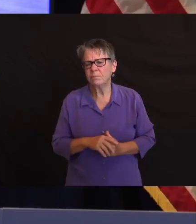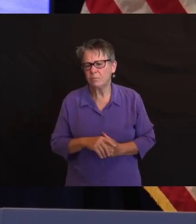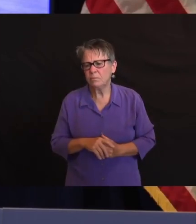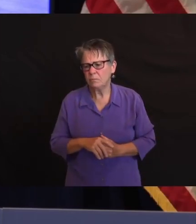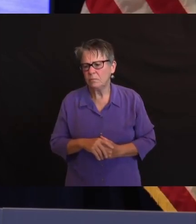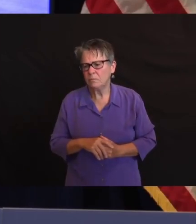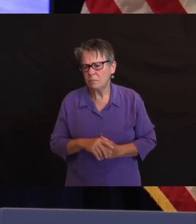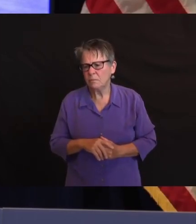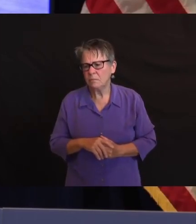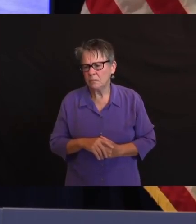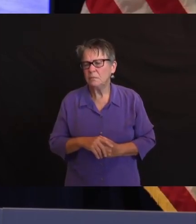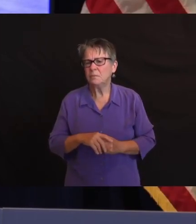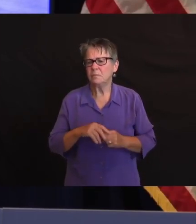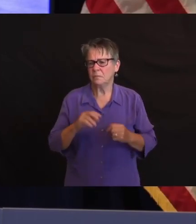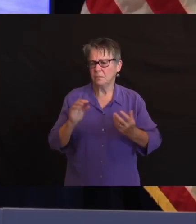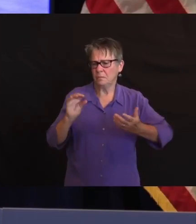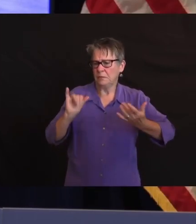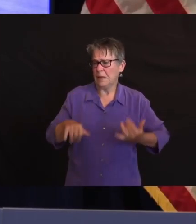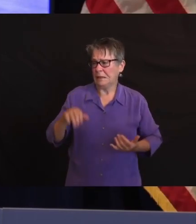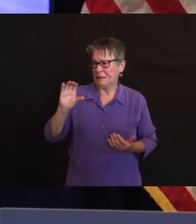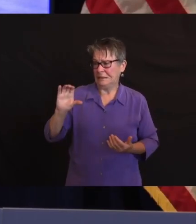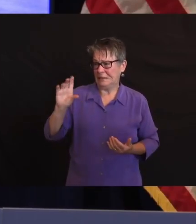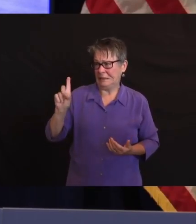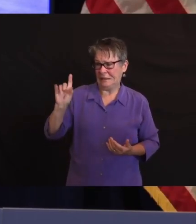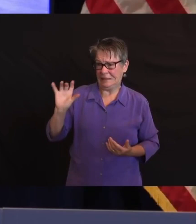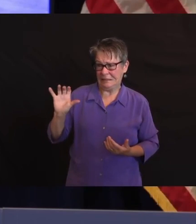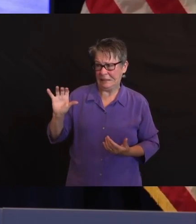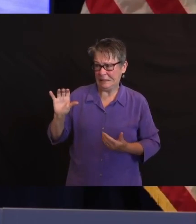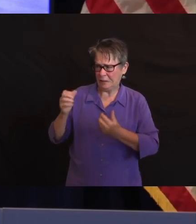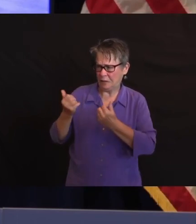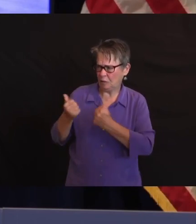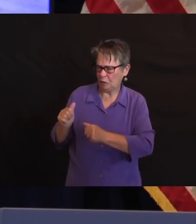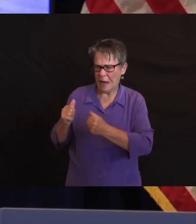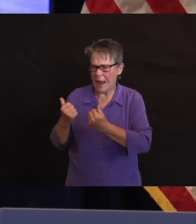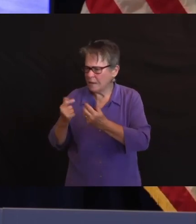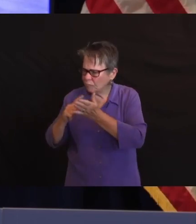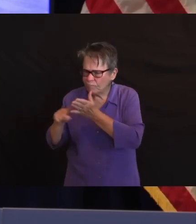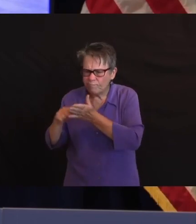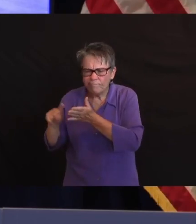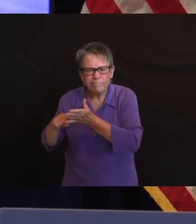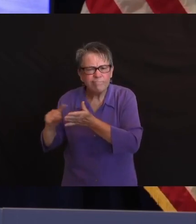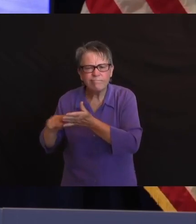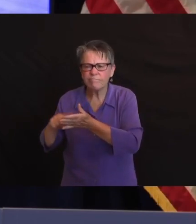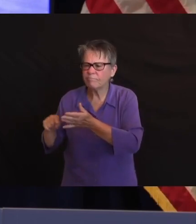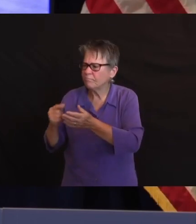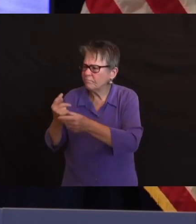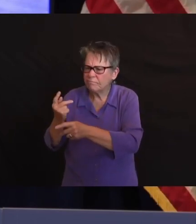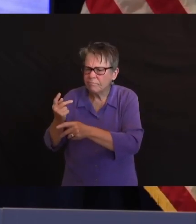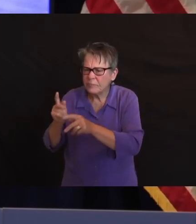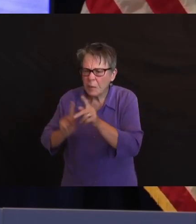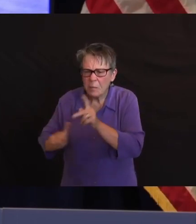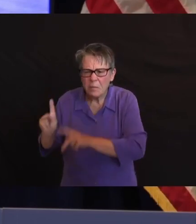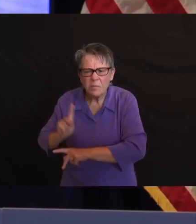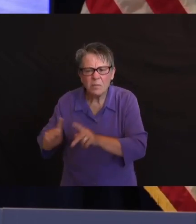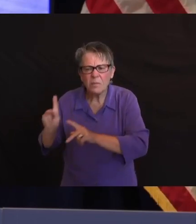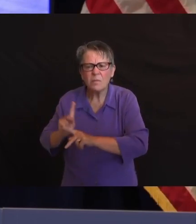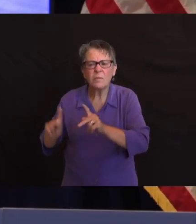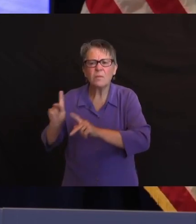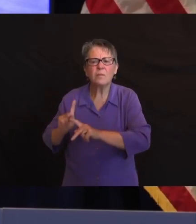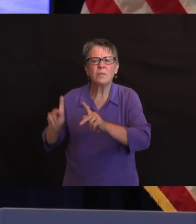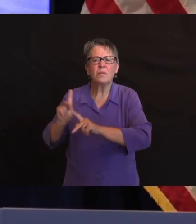United States with COVID-19 antibodies. They have collected lab results from every state and